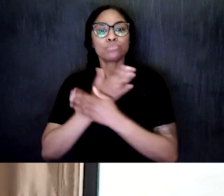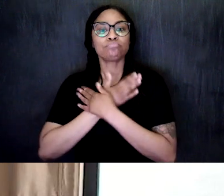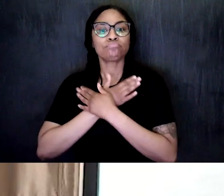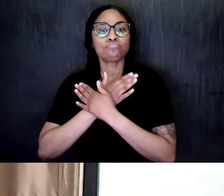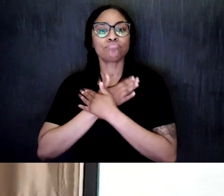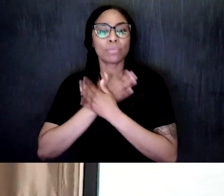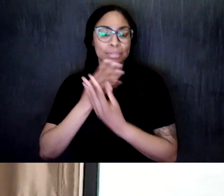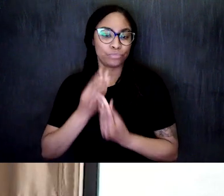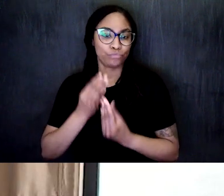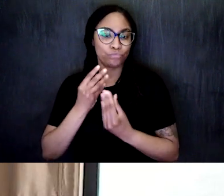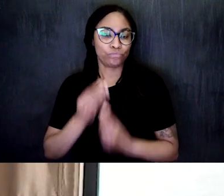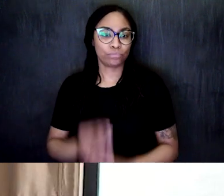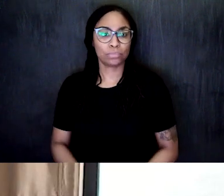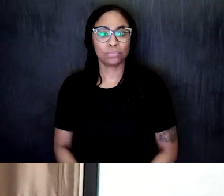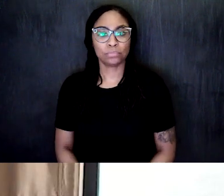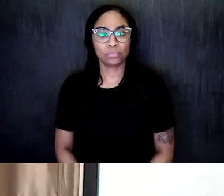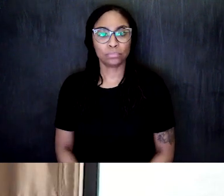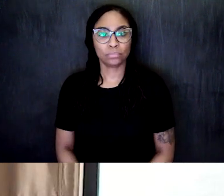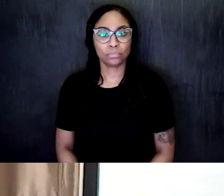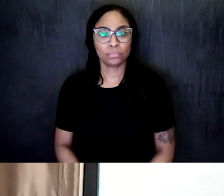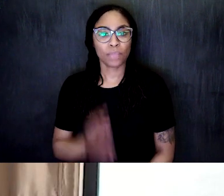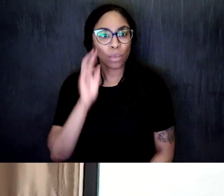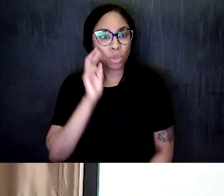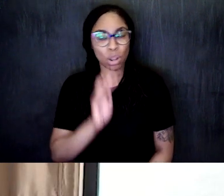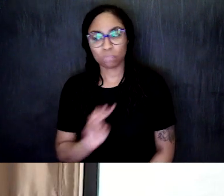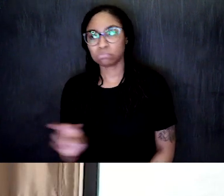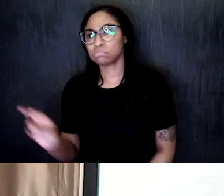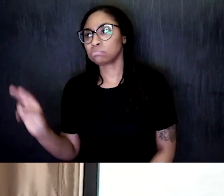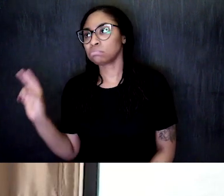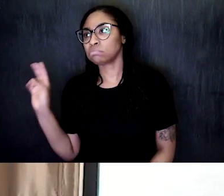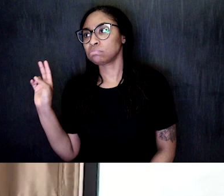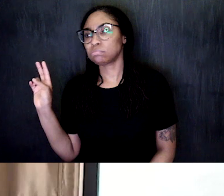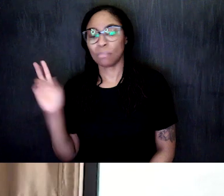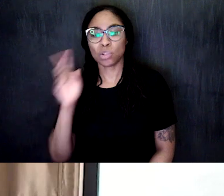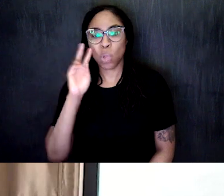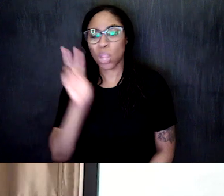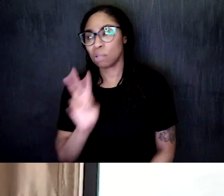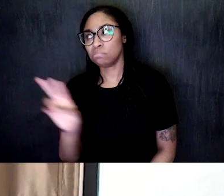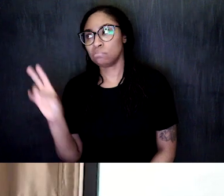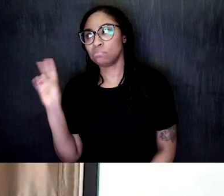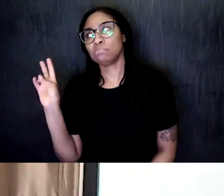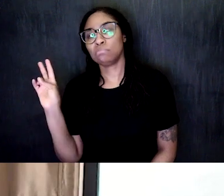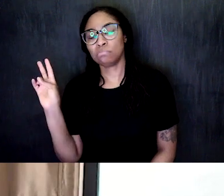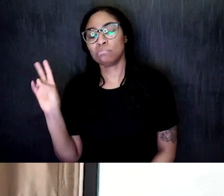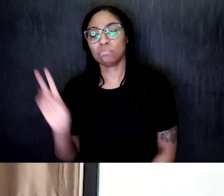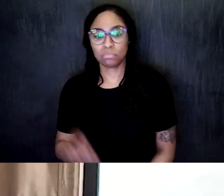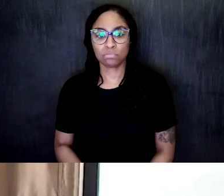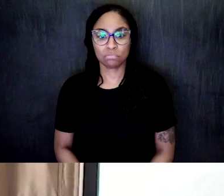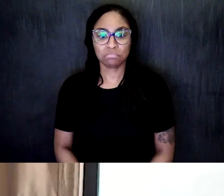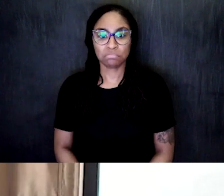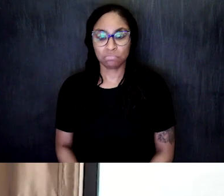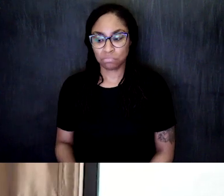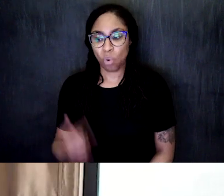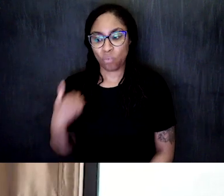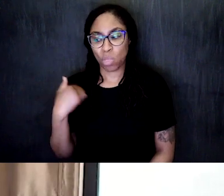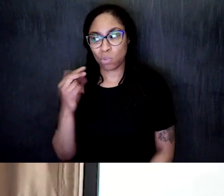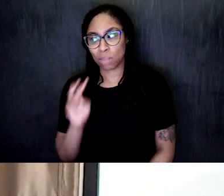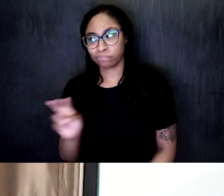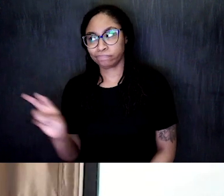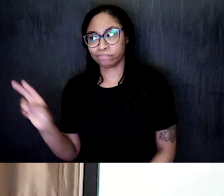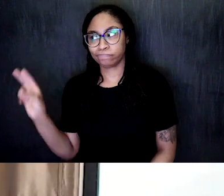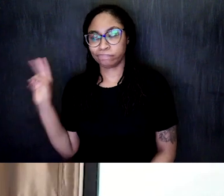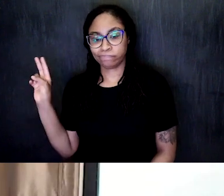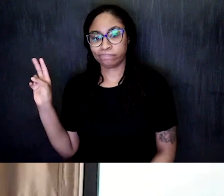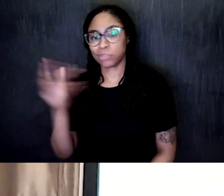of that down. And we're going to look away a little bit. So we're looking back, away and over that right shoulder,